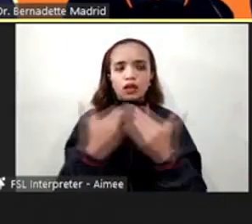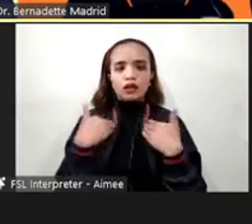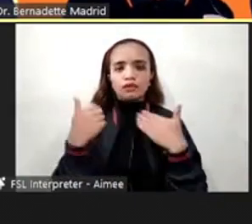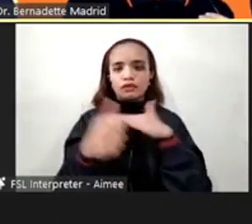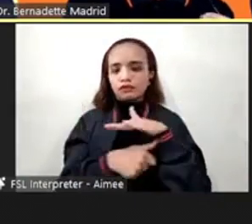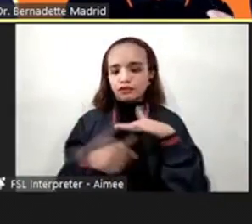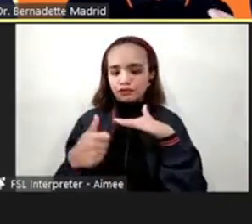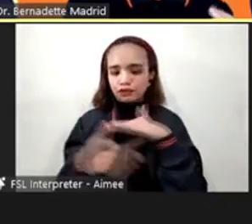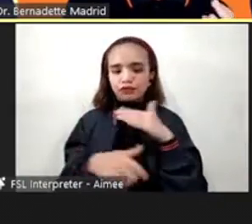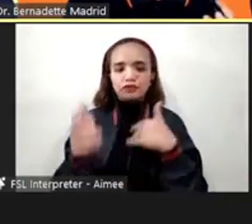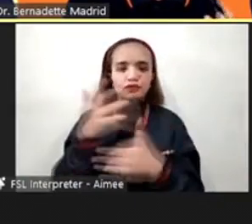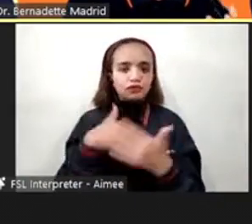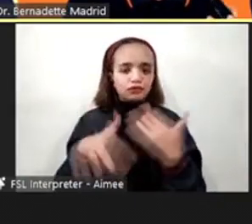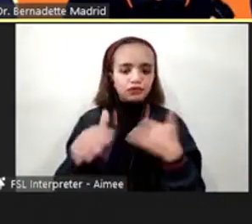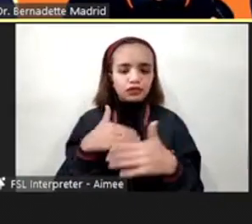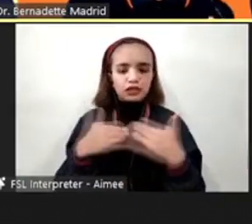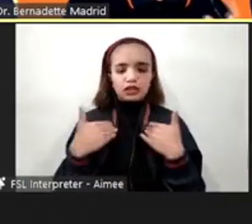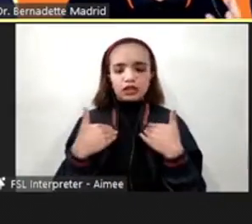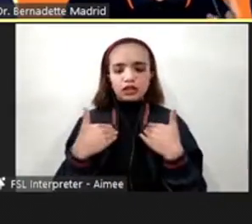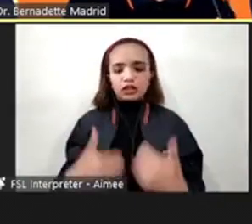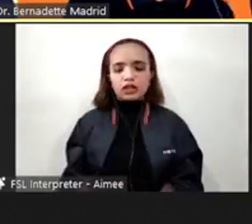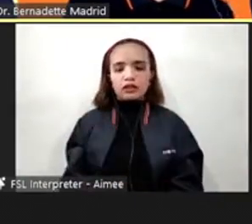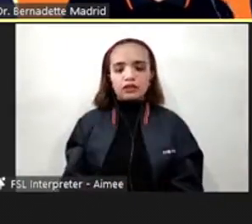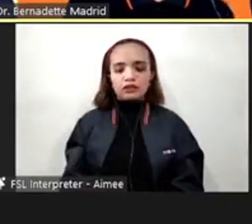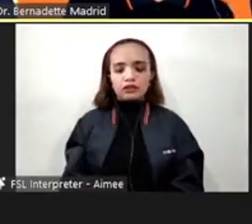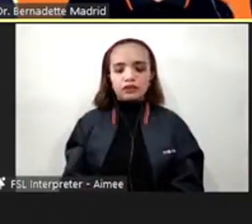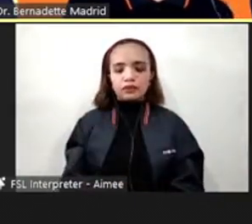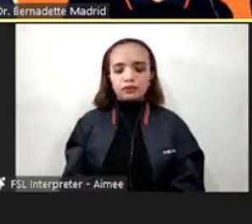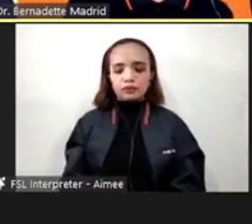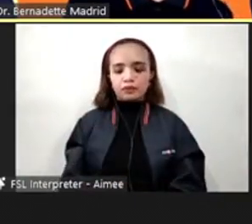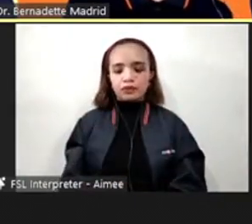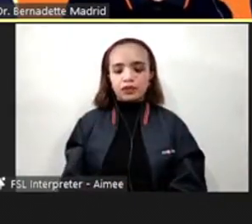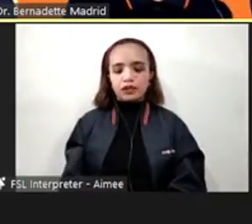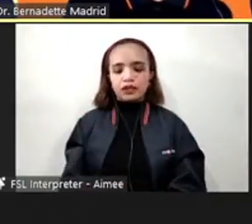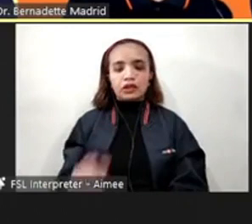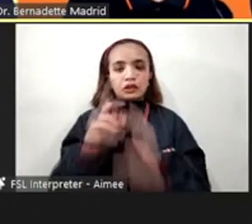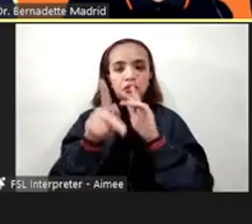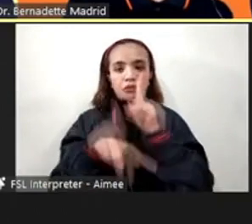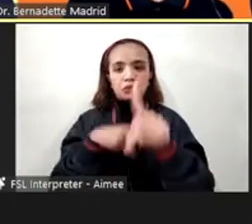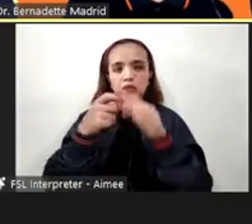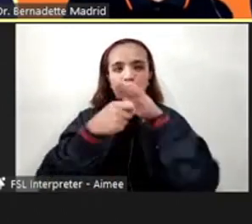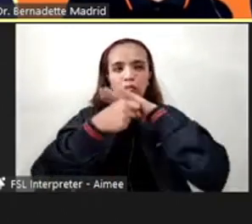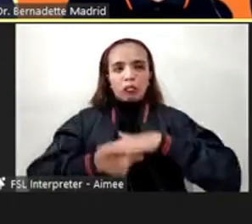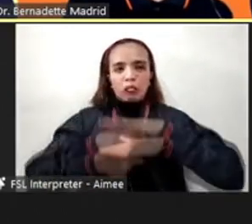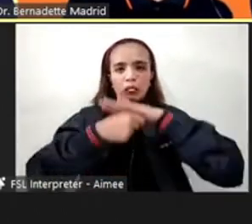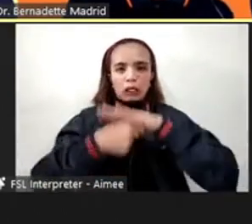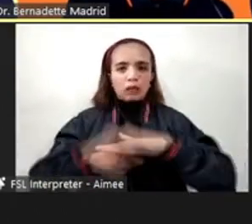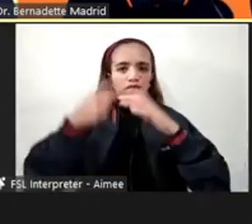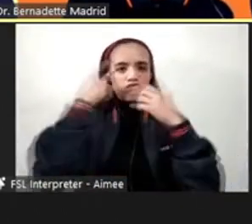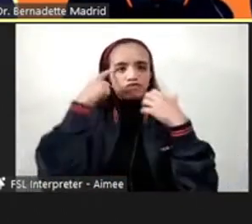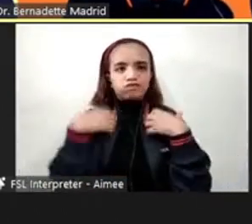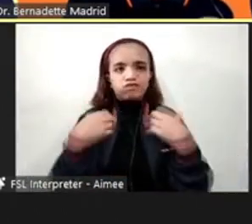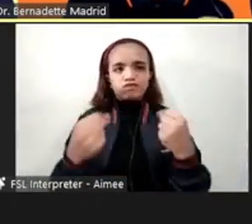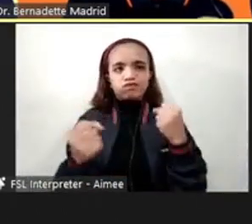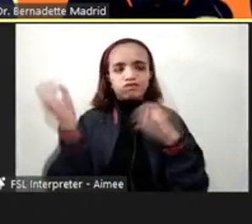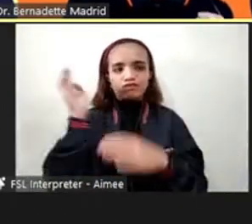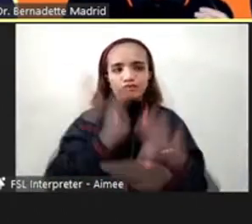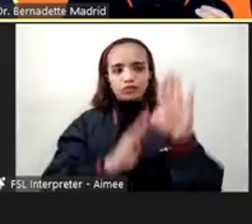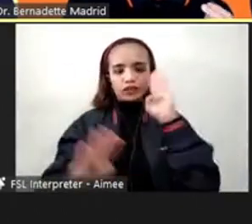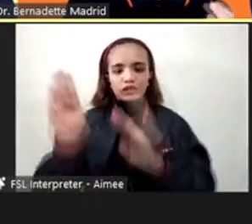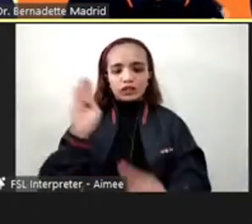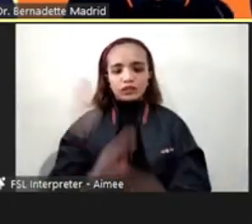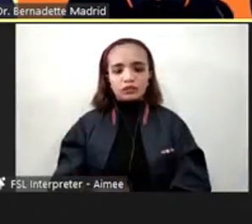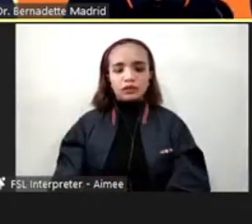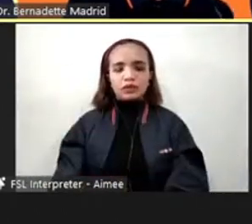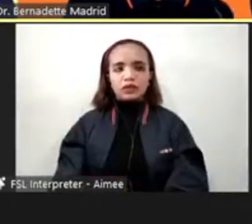isolation, that the people are so highly stressed with mental health problems, where